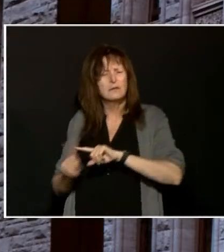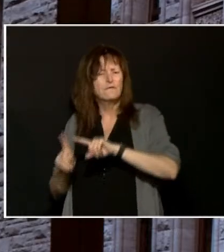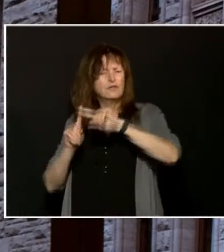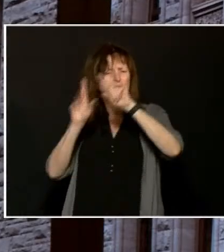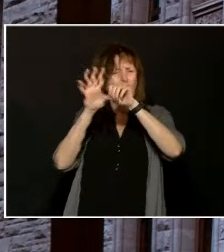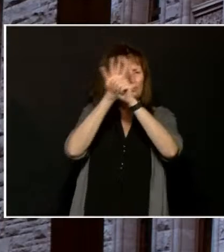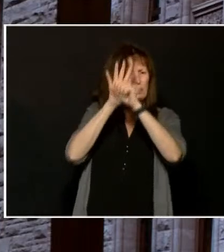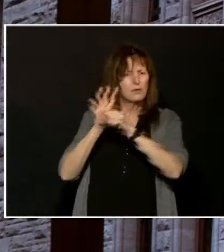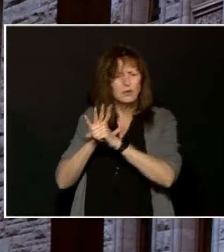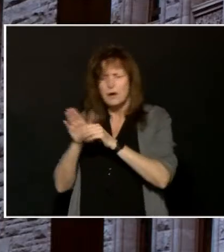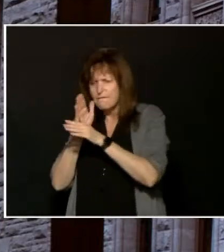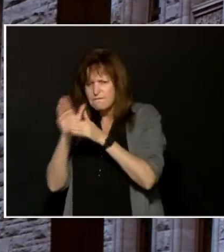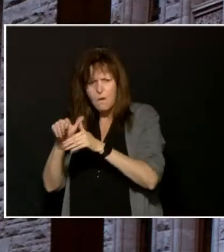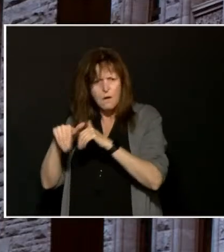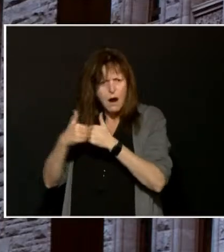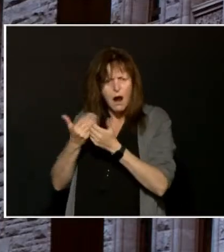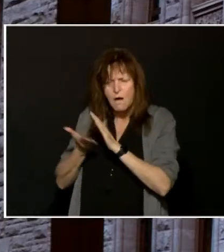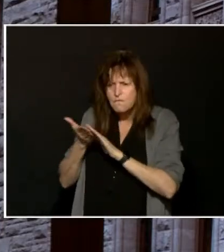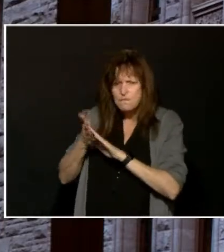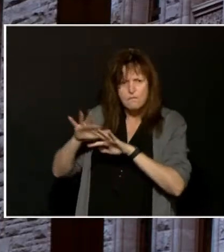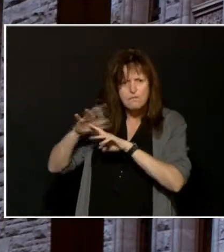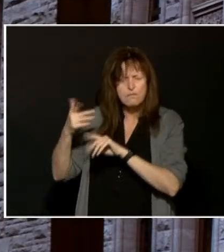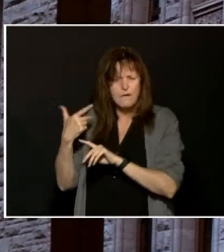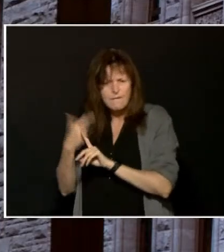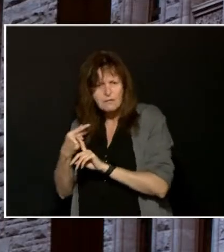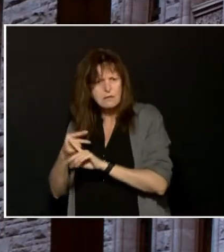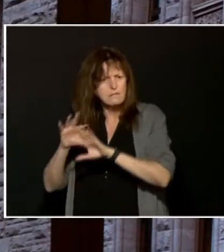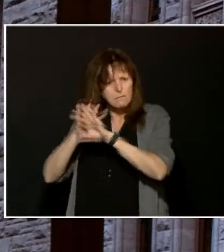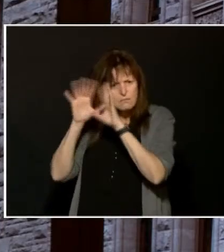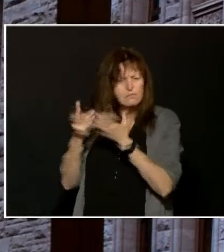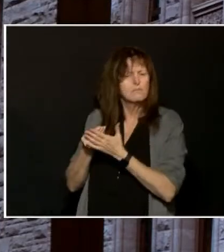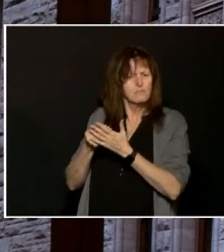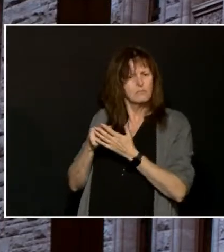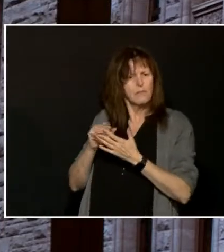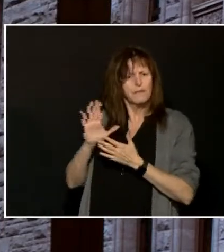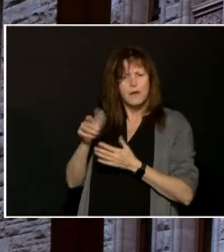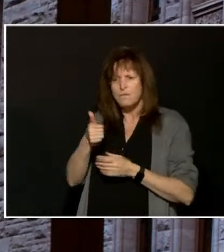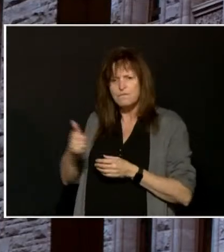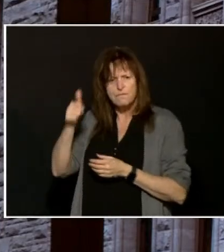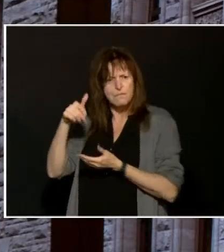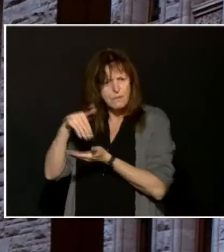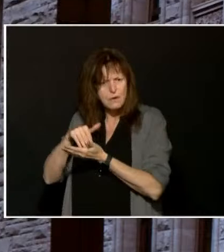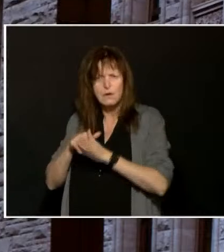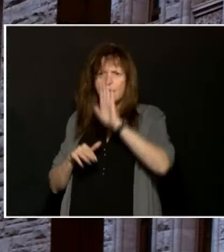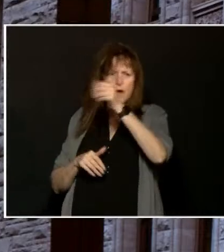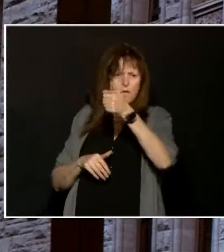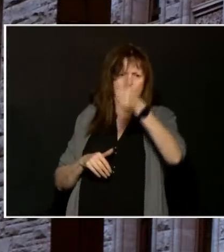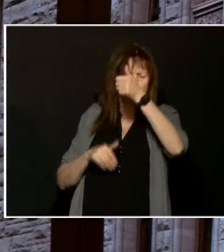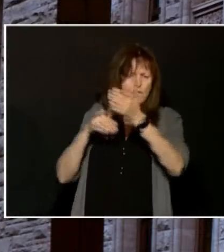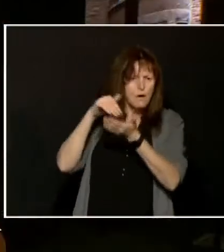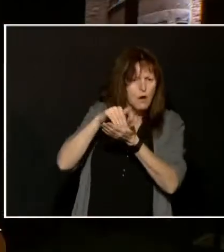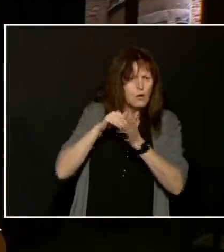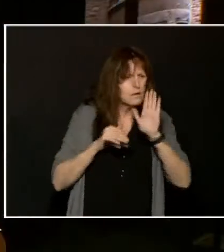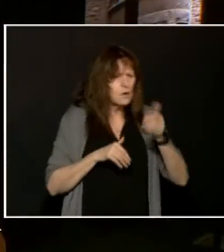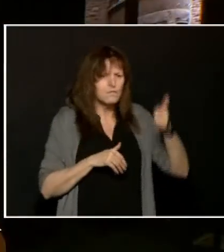focus that the medical officer of health will have to address and that they are undertaking at this time. Next question.